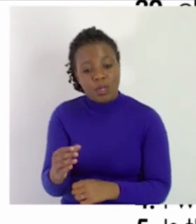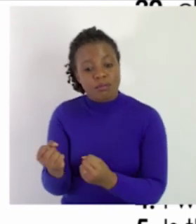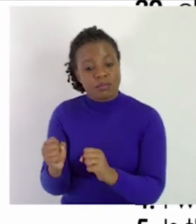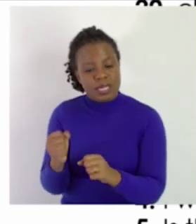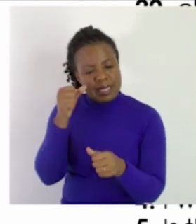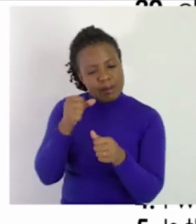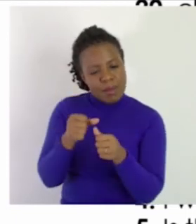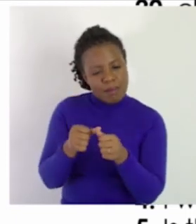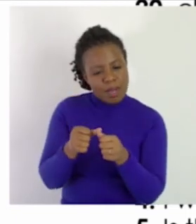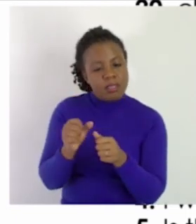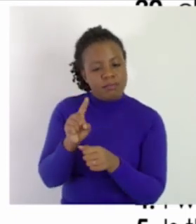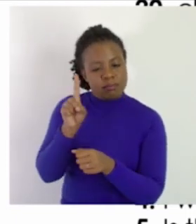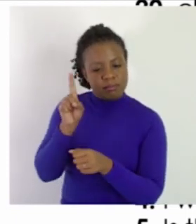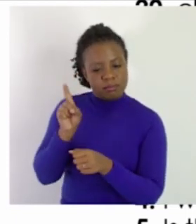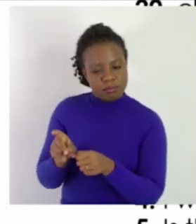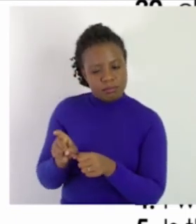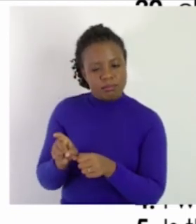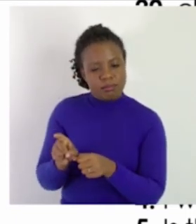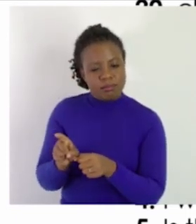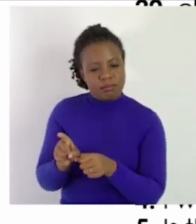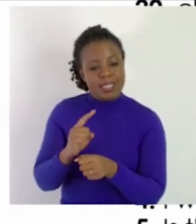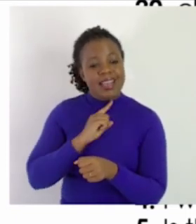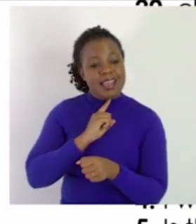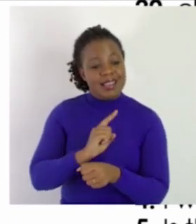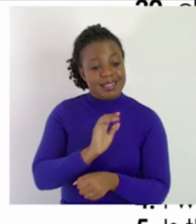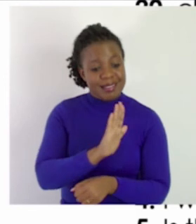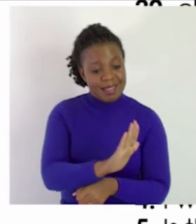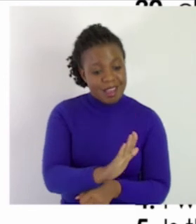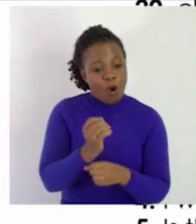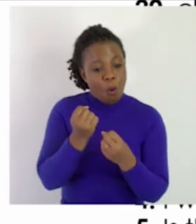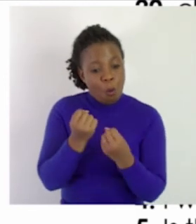Remember, this is a question. Is there dash water in the fridge?